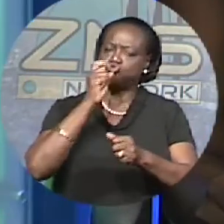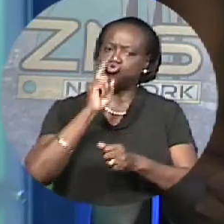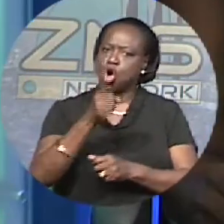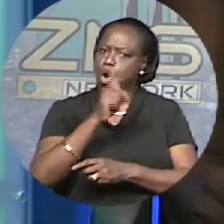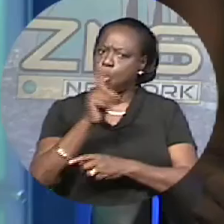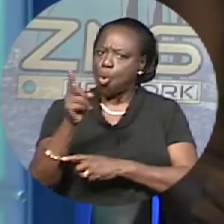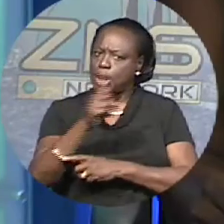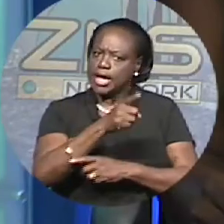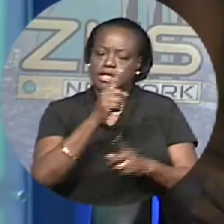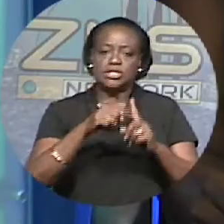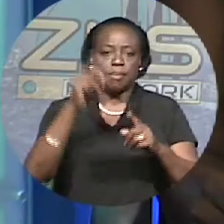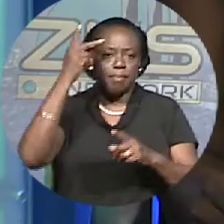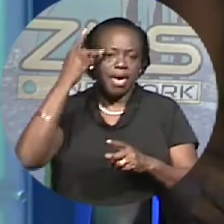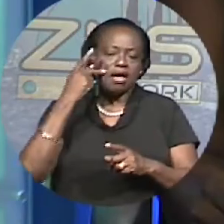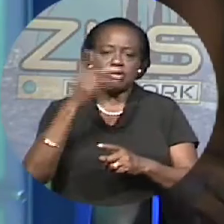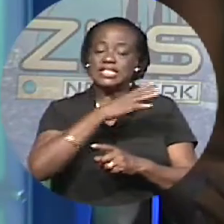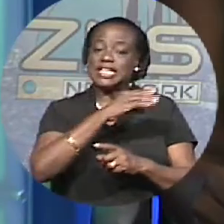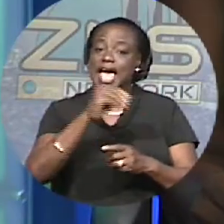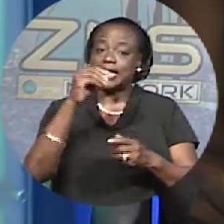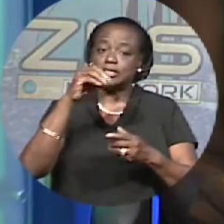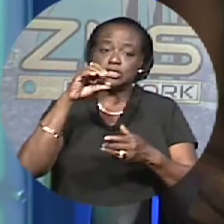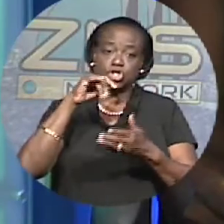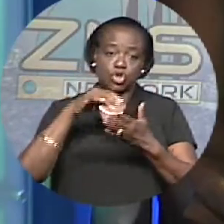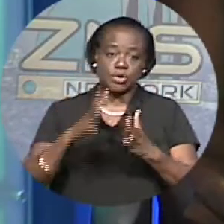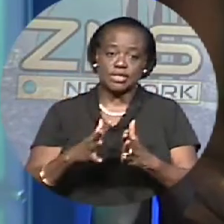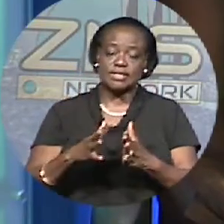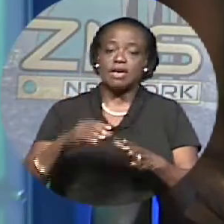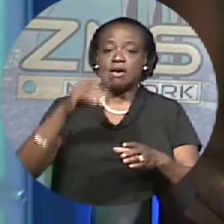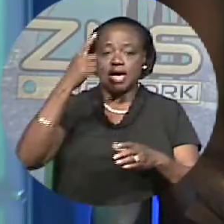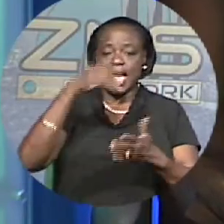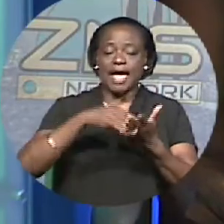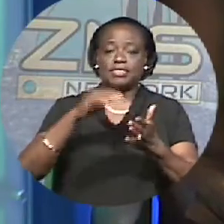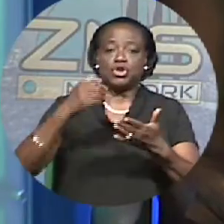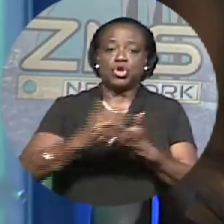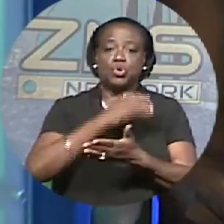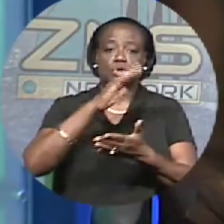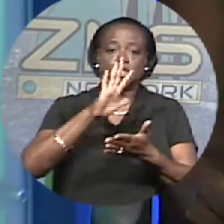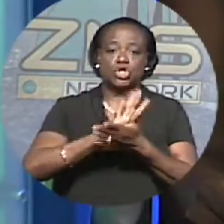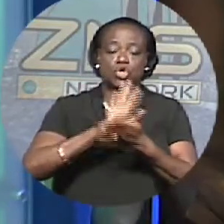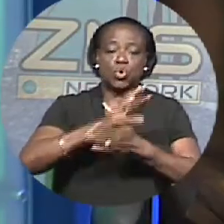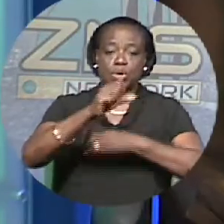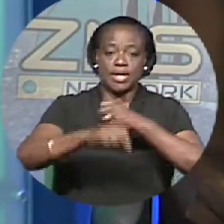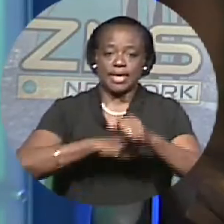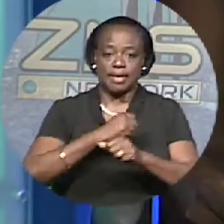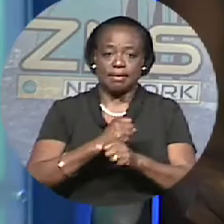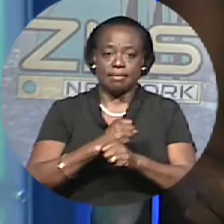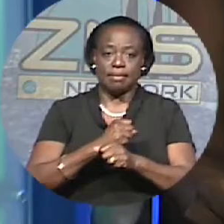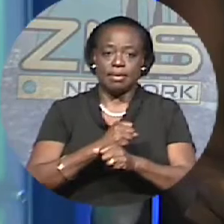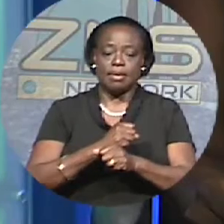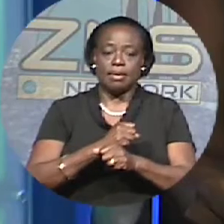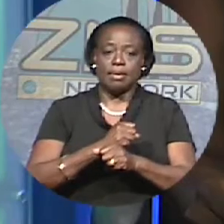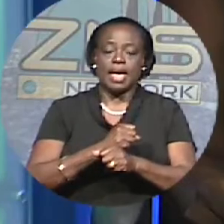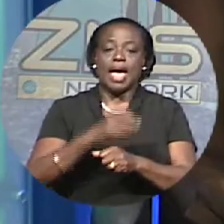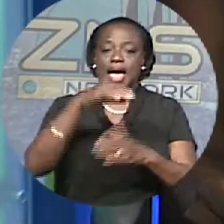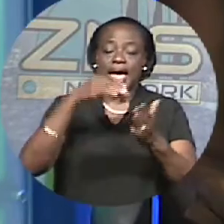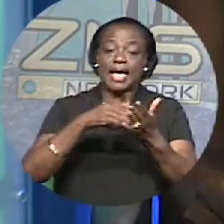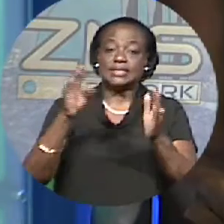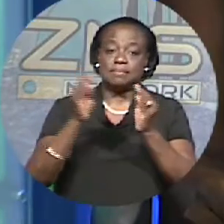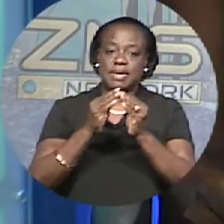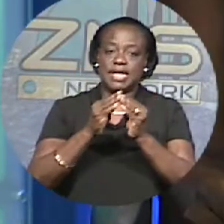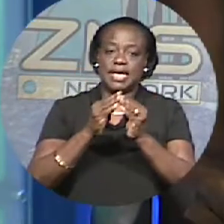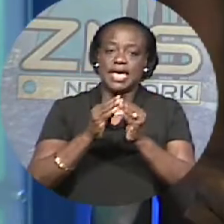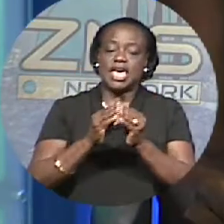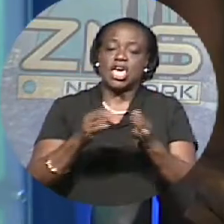to parents and students at the start of the new school year. At a press conference this afternoon, Police Traffic Division officers urged parents